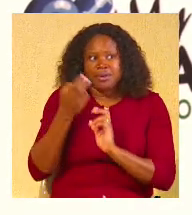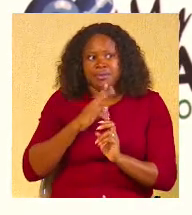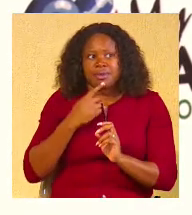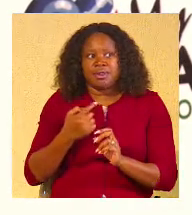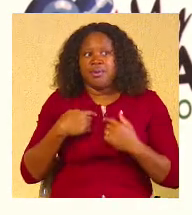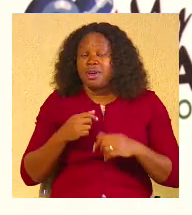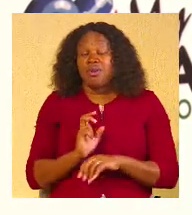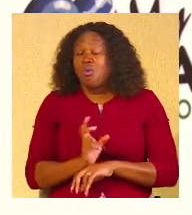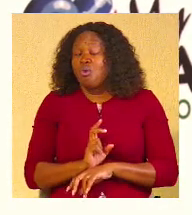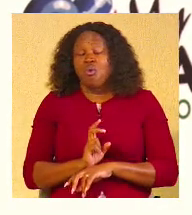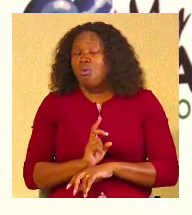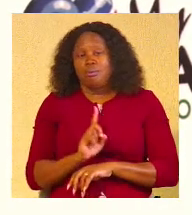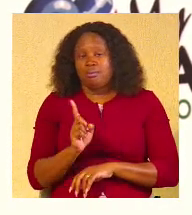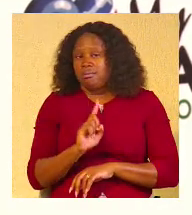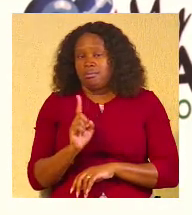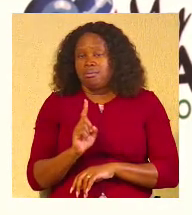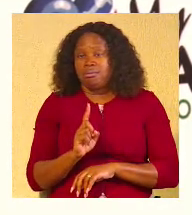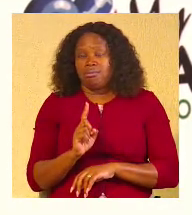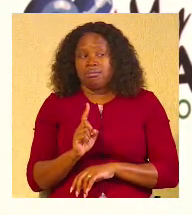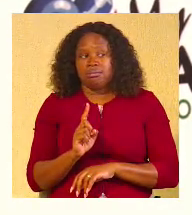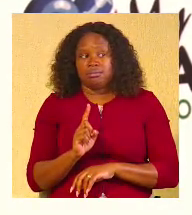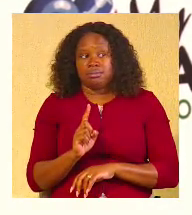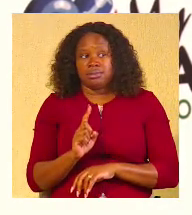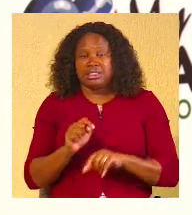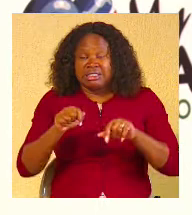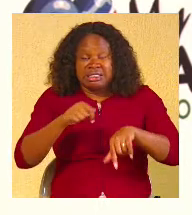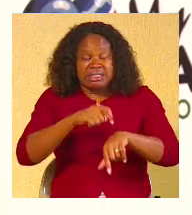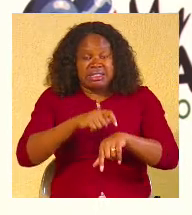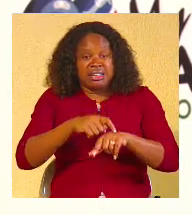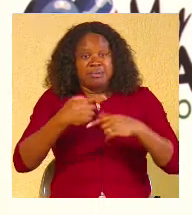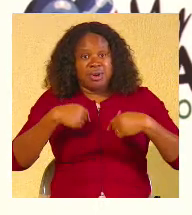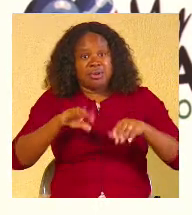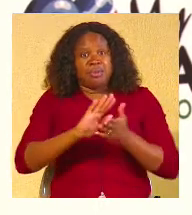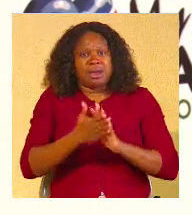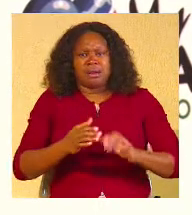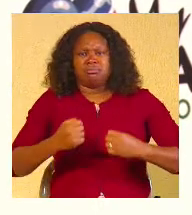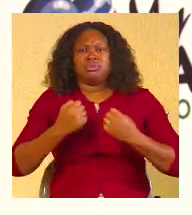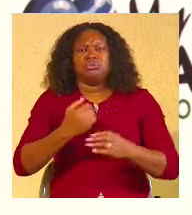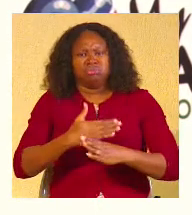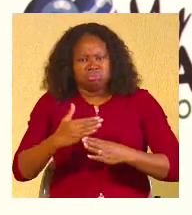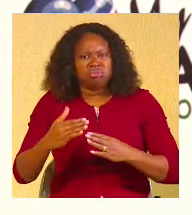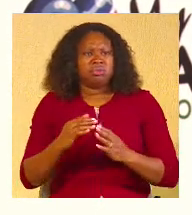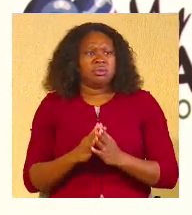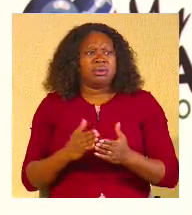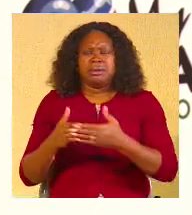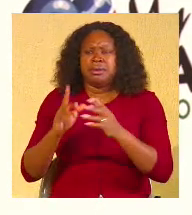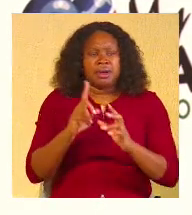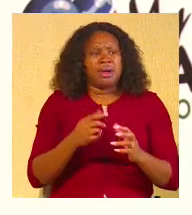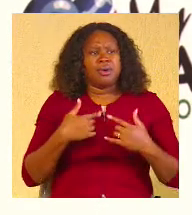not on holiday, people. And this is like the time that we can be productive. There's no other distraction that is out there. We are